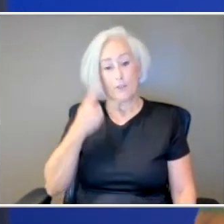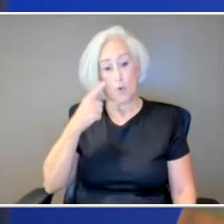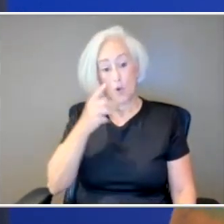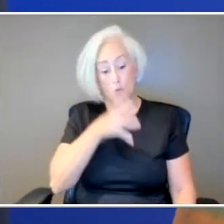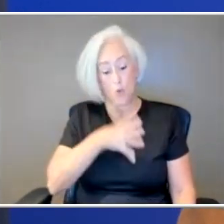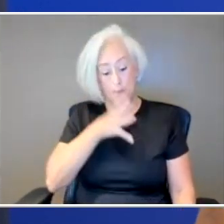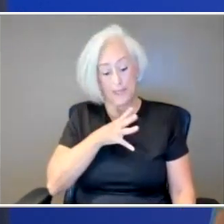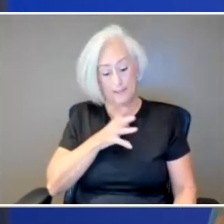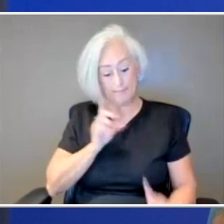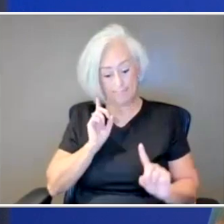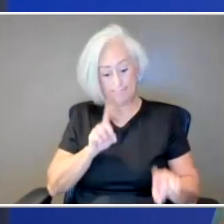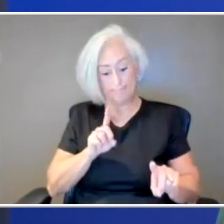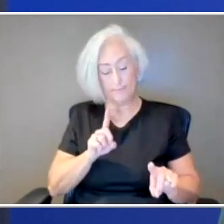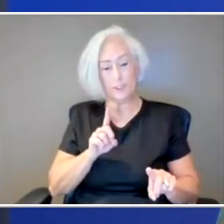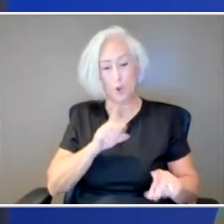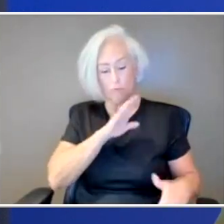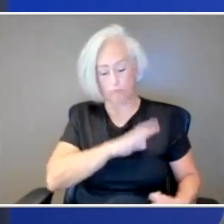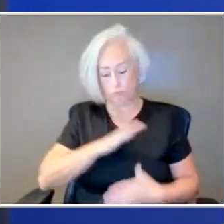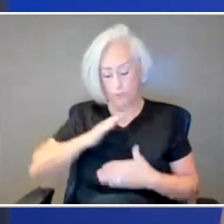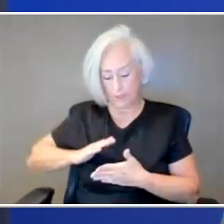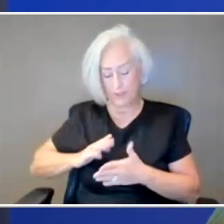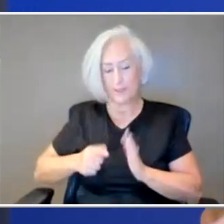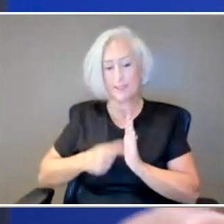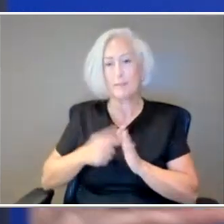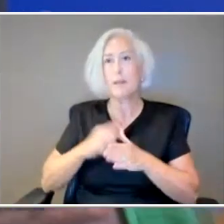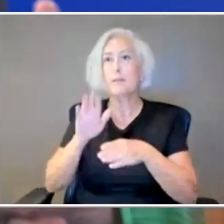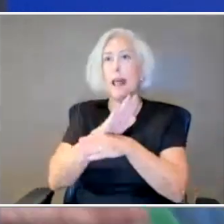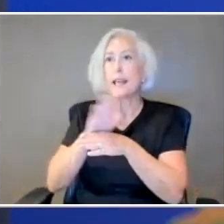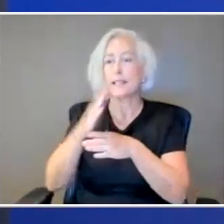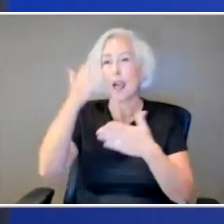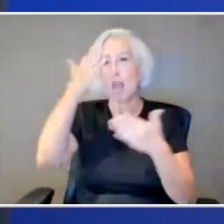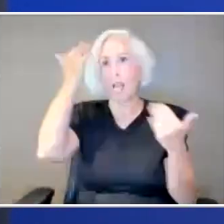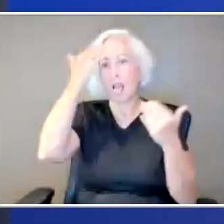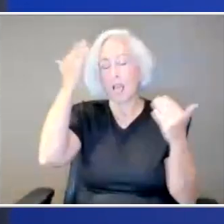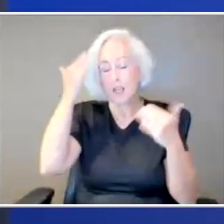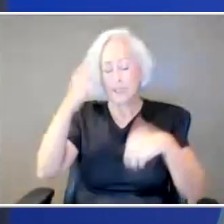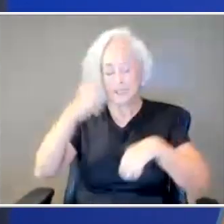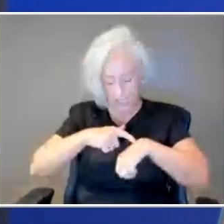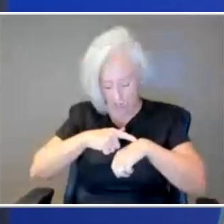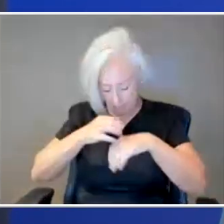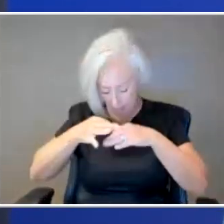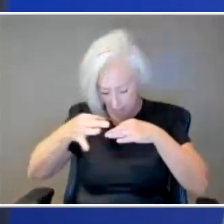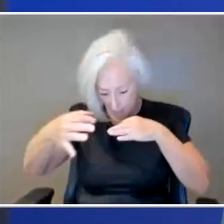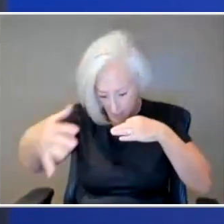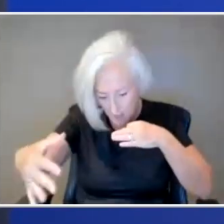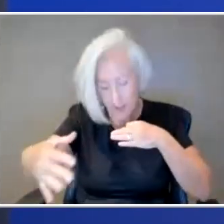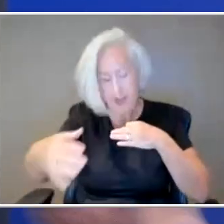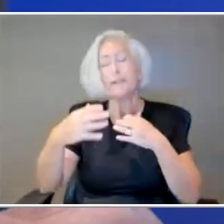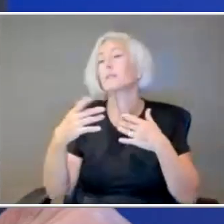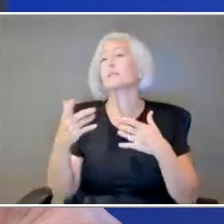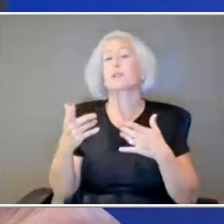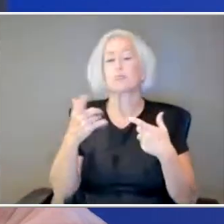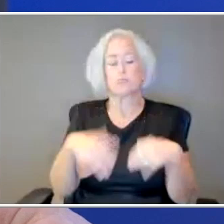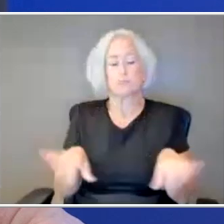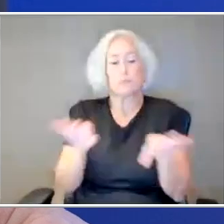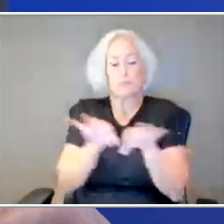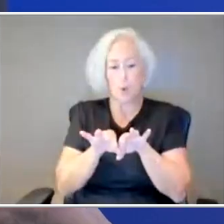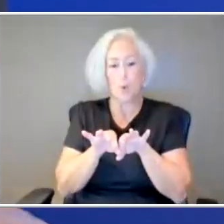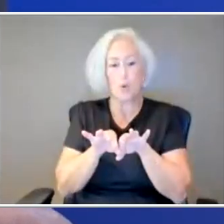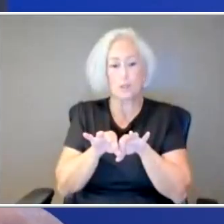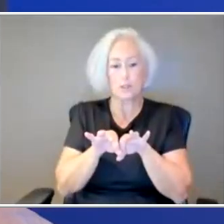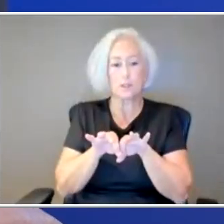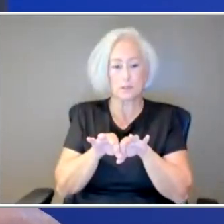it's easy to get busy and you don't realize maybe a little bit of time has gone through. So the Pap smear Lindsay's